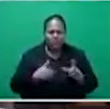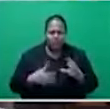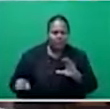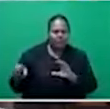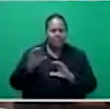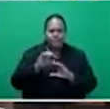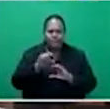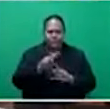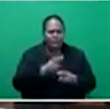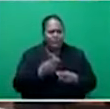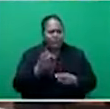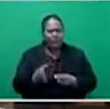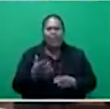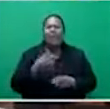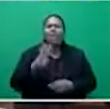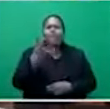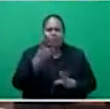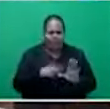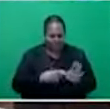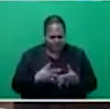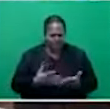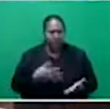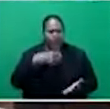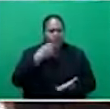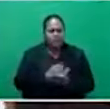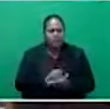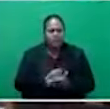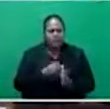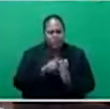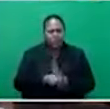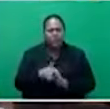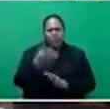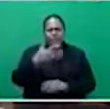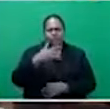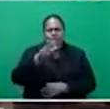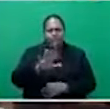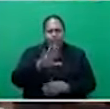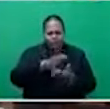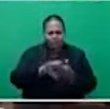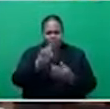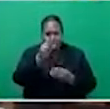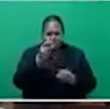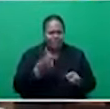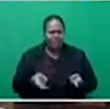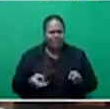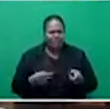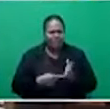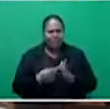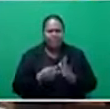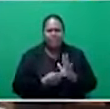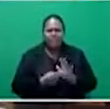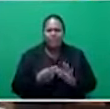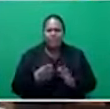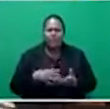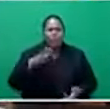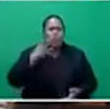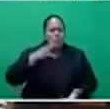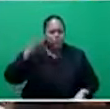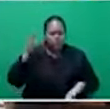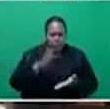consecutive year that farmers will get a guaranteed price of $85 a tonne. As you have said, sir, reduced budget allocation does not mean that we have